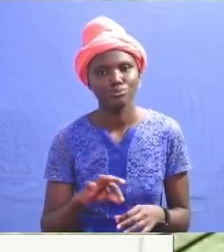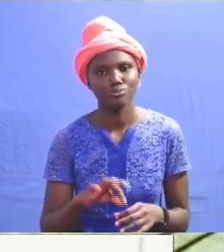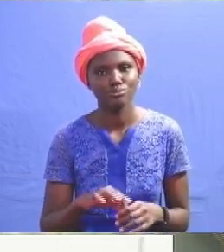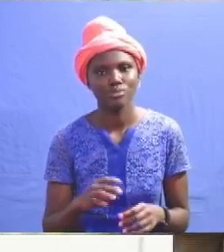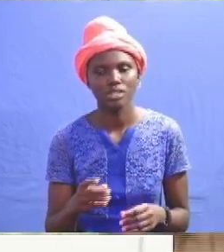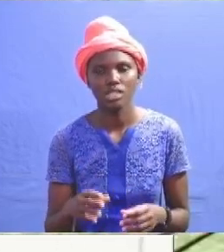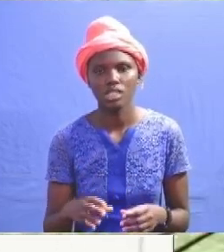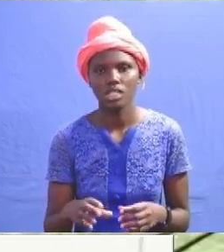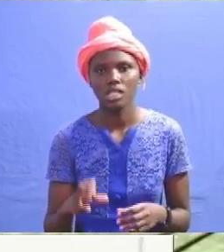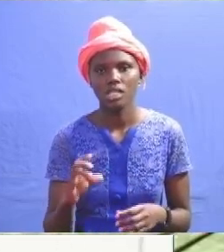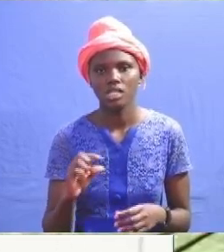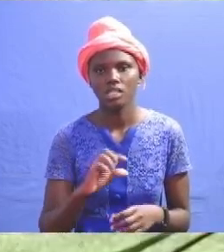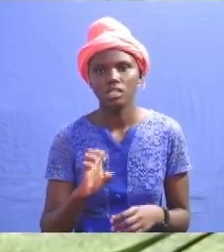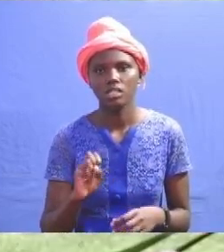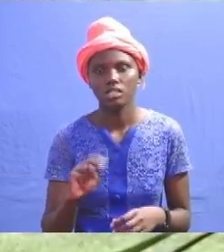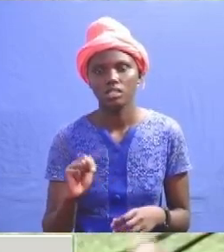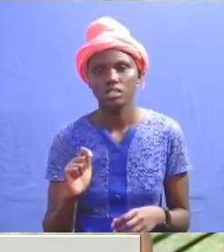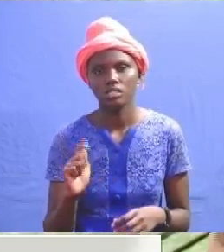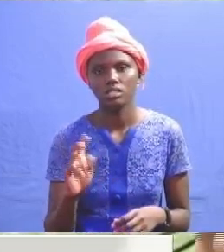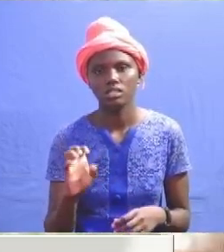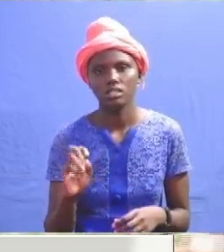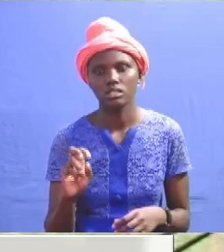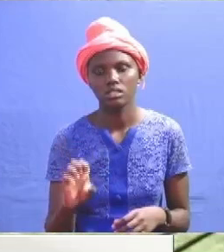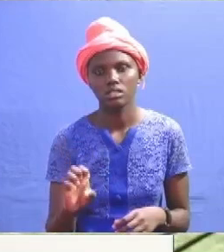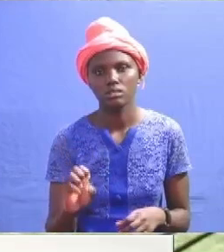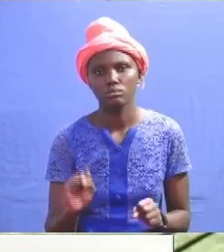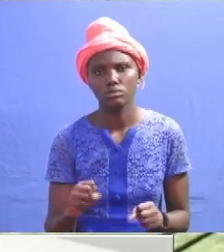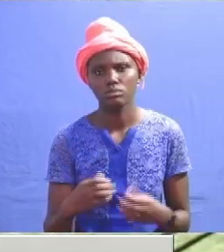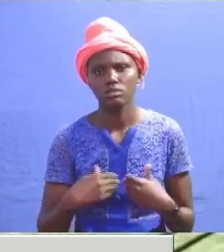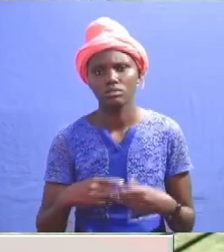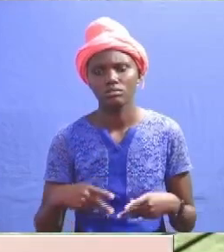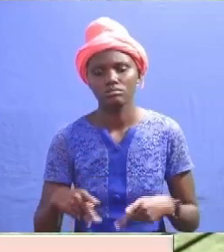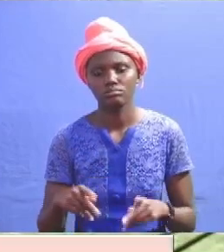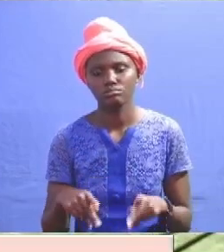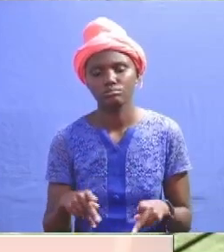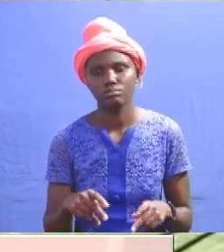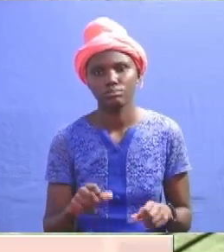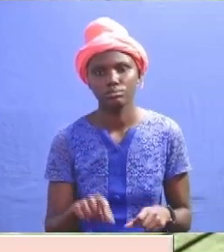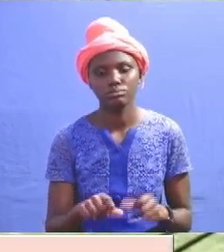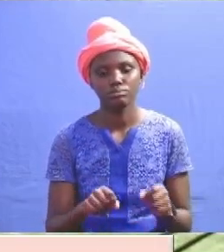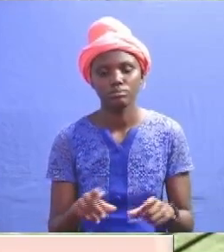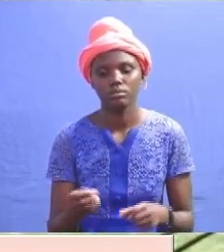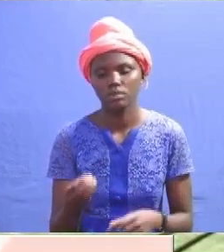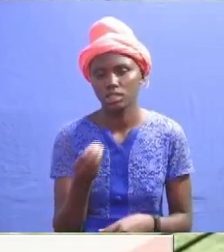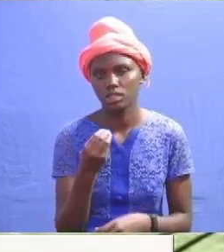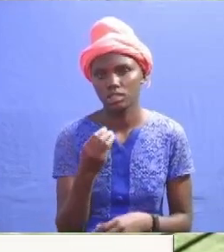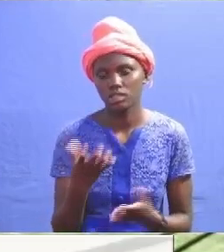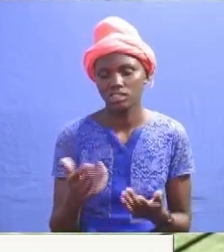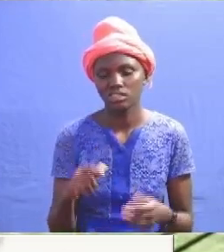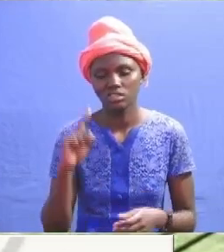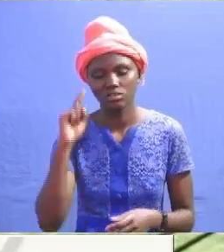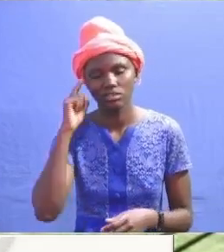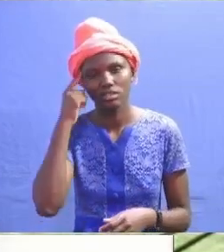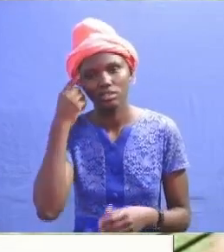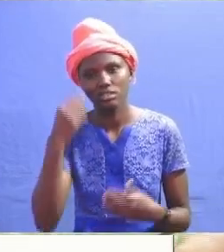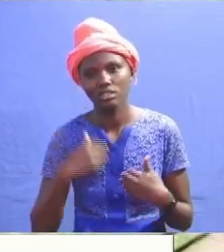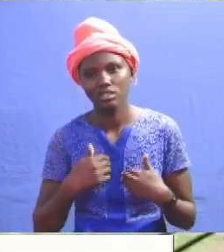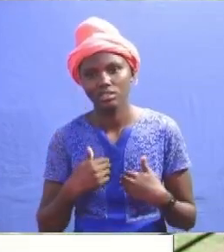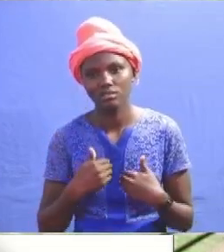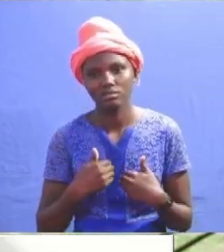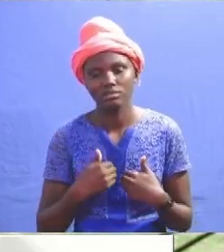carcinogenic. Every program, every crops we eat, sometimes people think it has